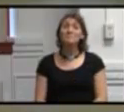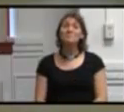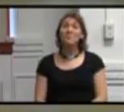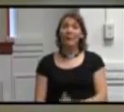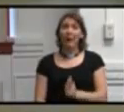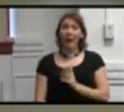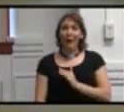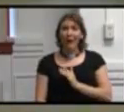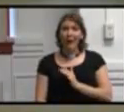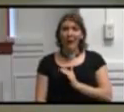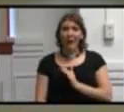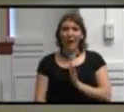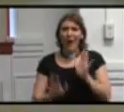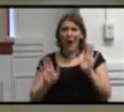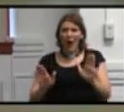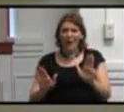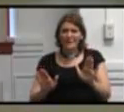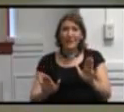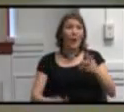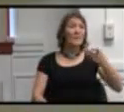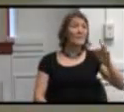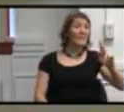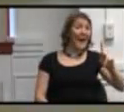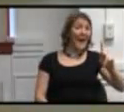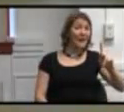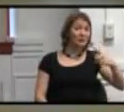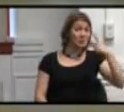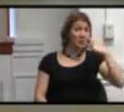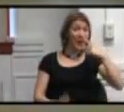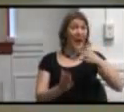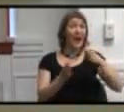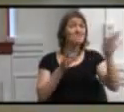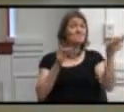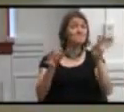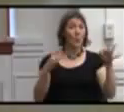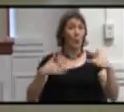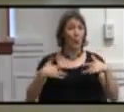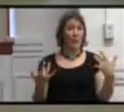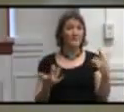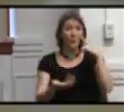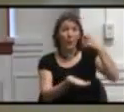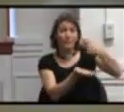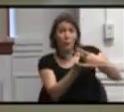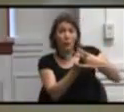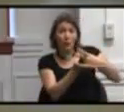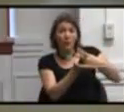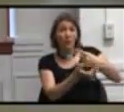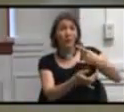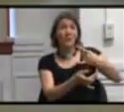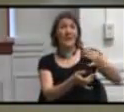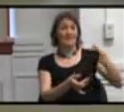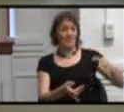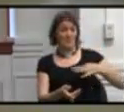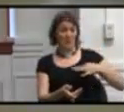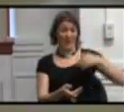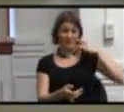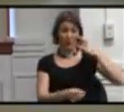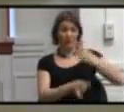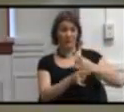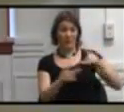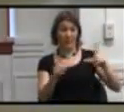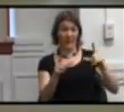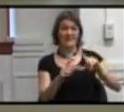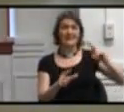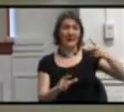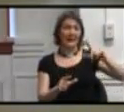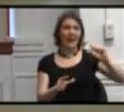Oh, that's great. Excellent. So, Patrick, if you can just walk through what does it mean to be applying for second-class liquor license